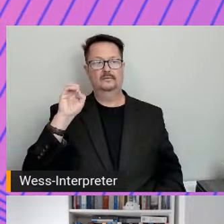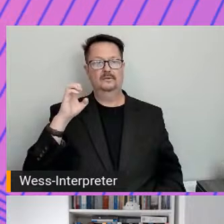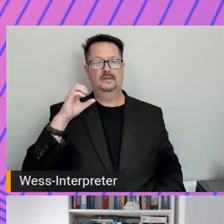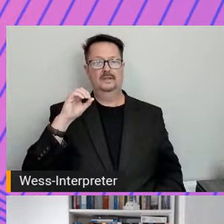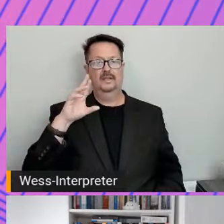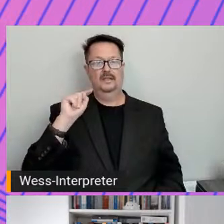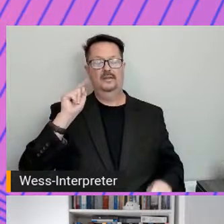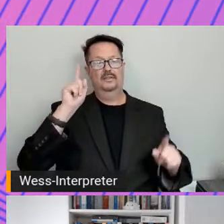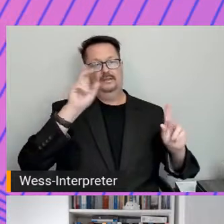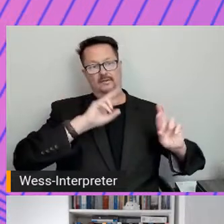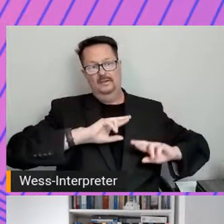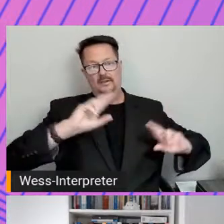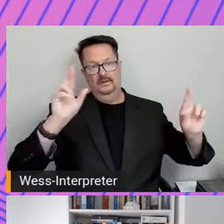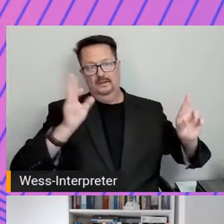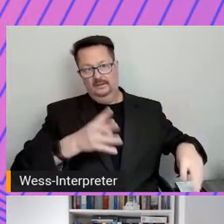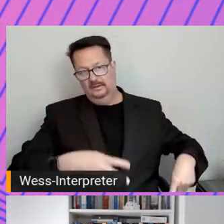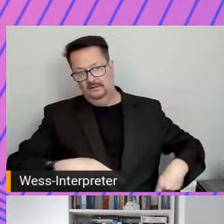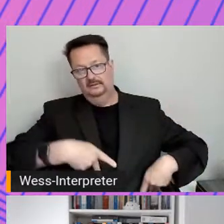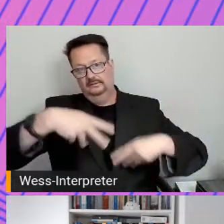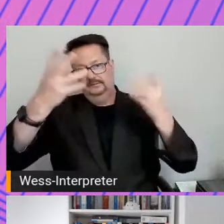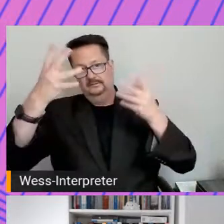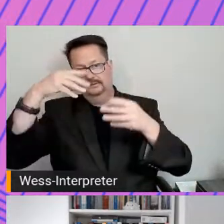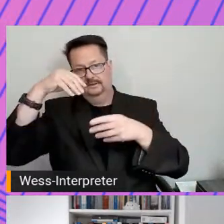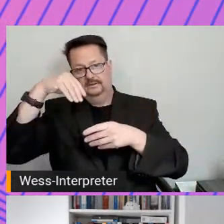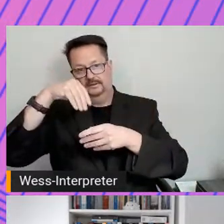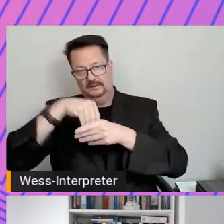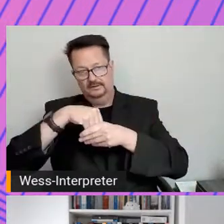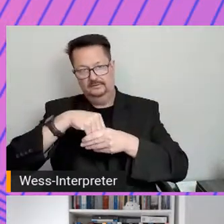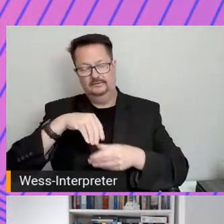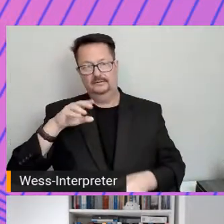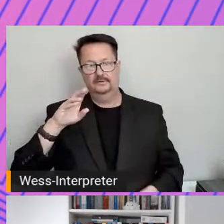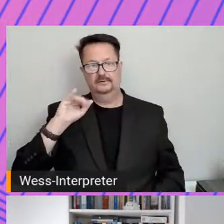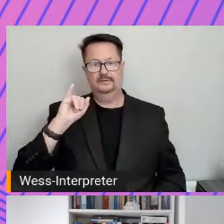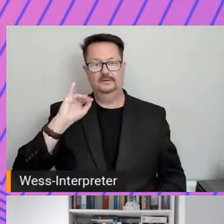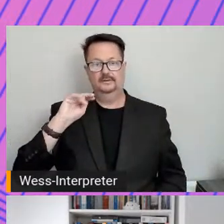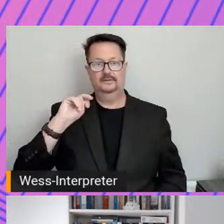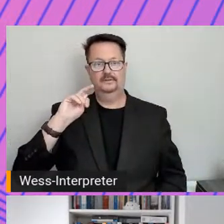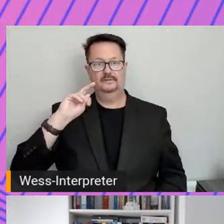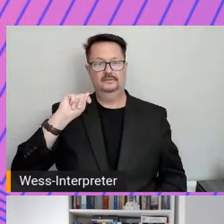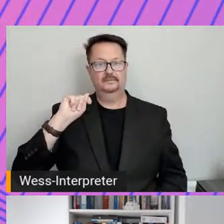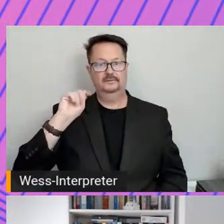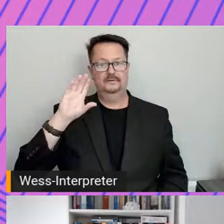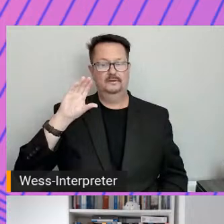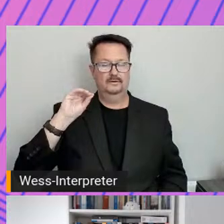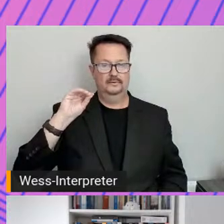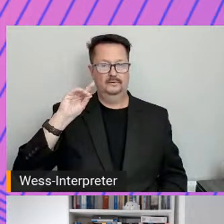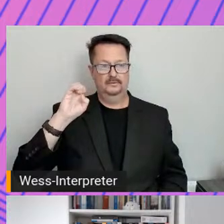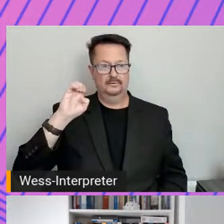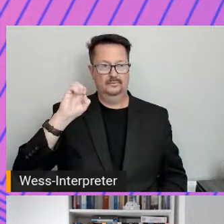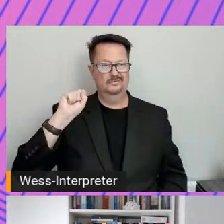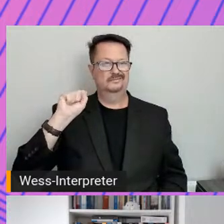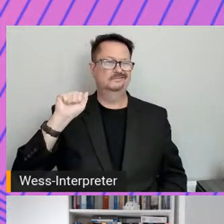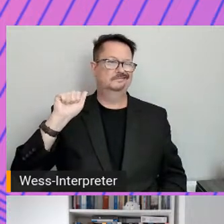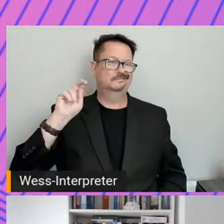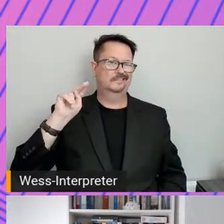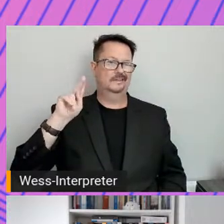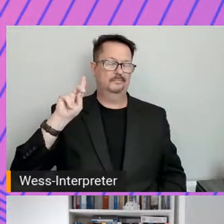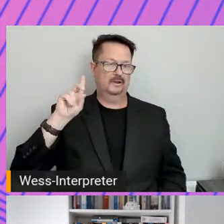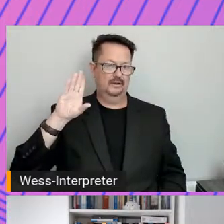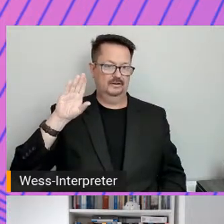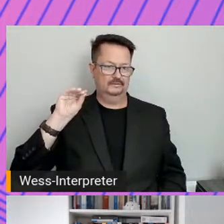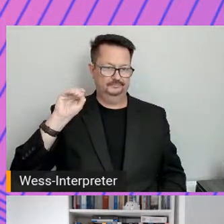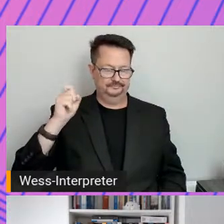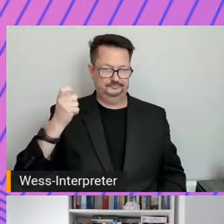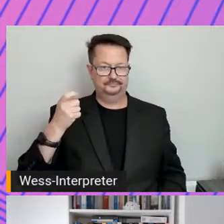up for execution inside of this isolated micro VM sandbox. Then there's any initialization code. So code that